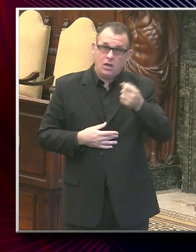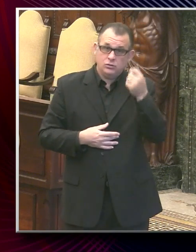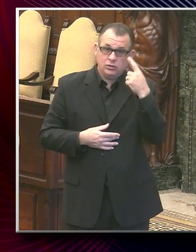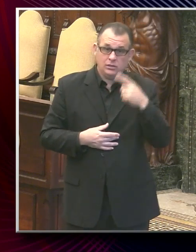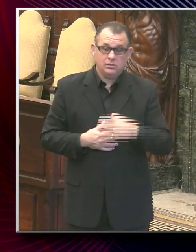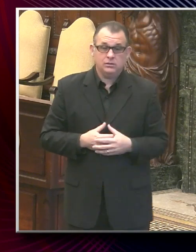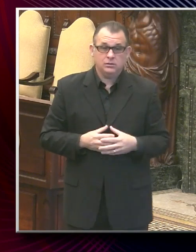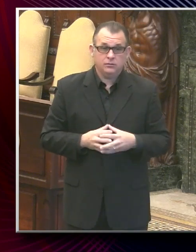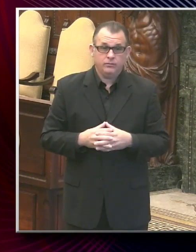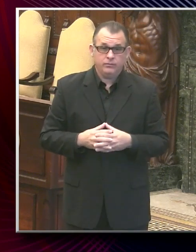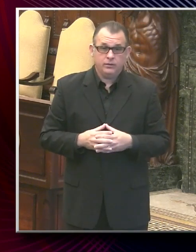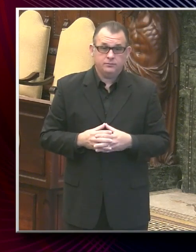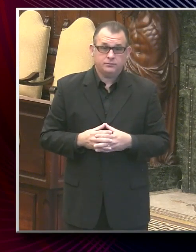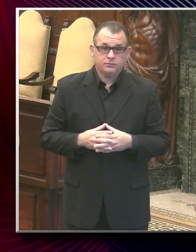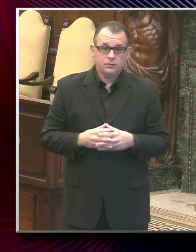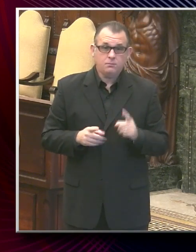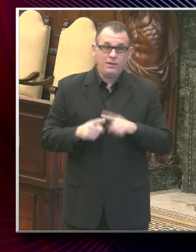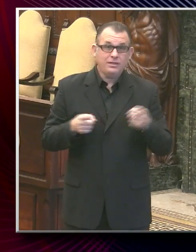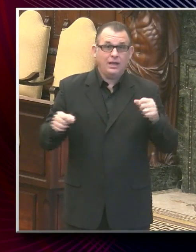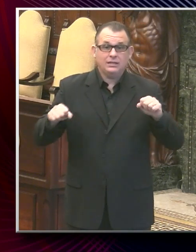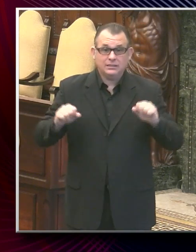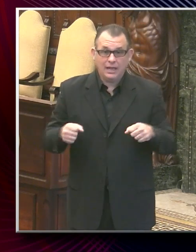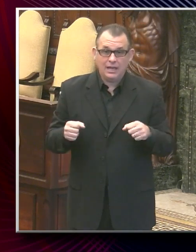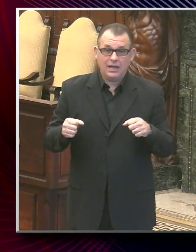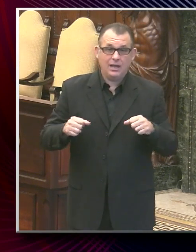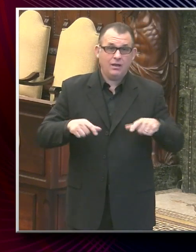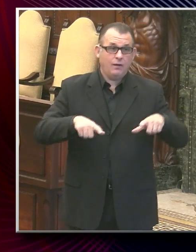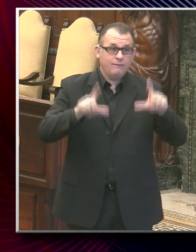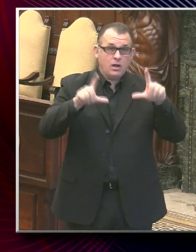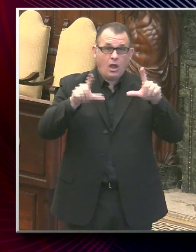but they can learn online if they have that concern.